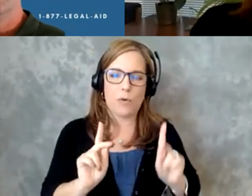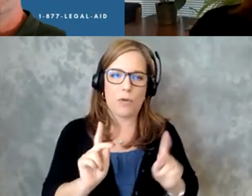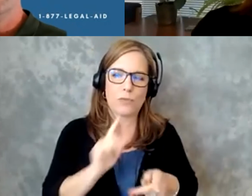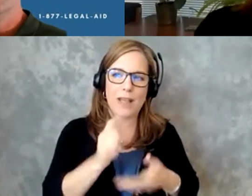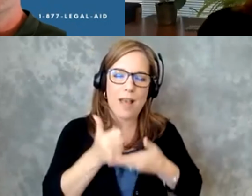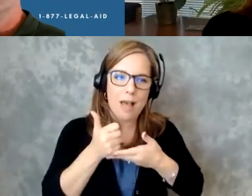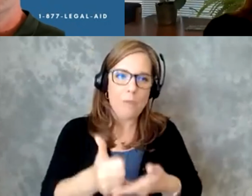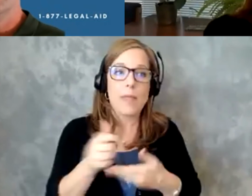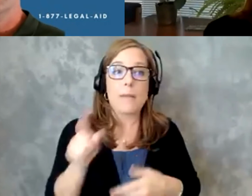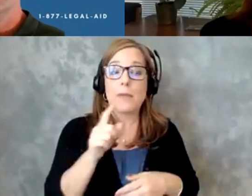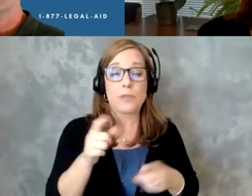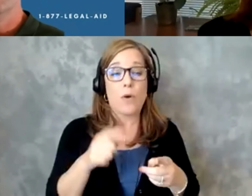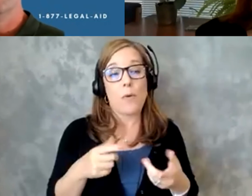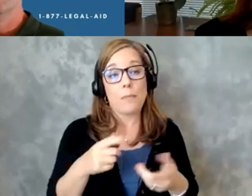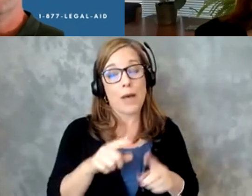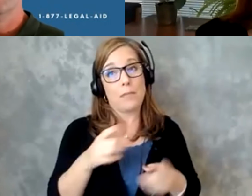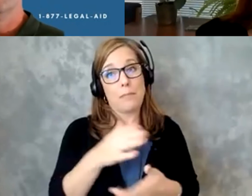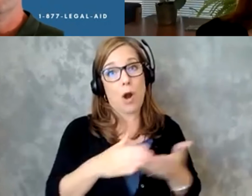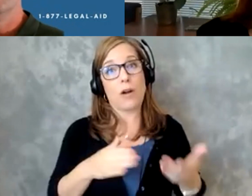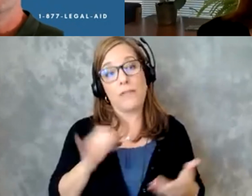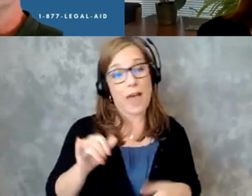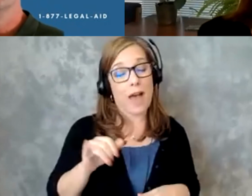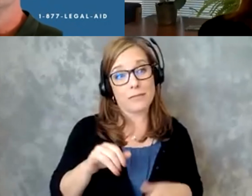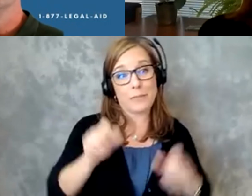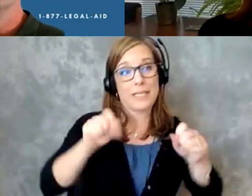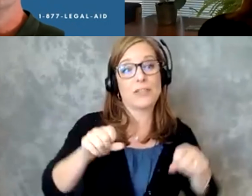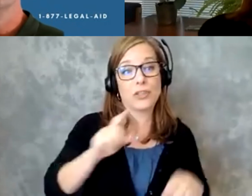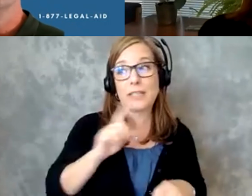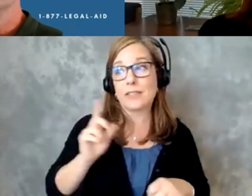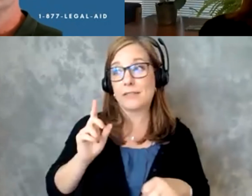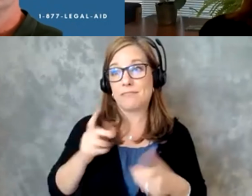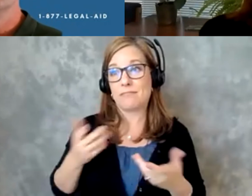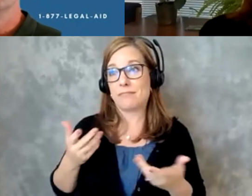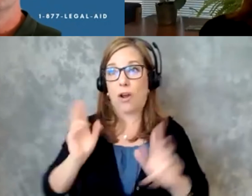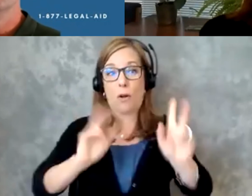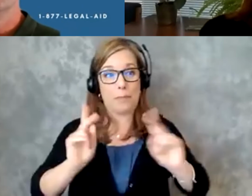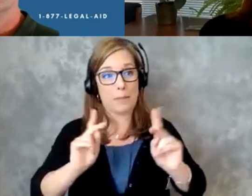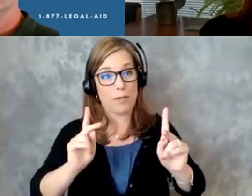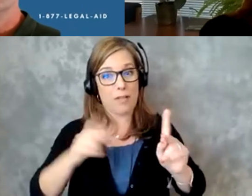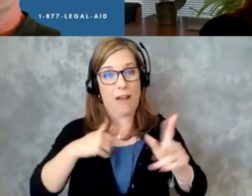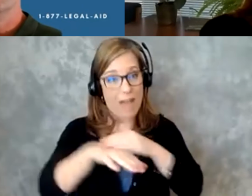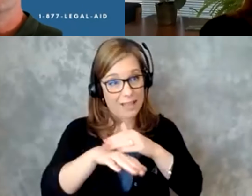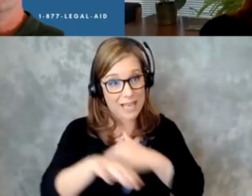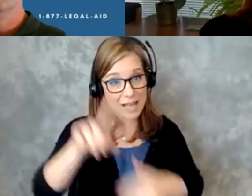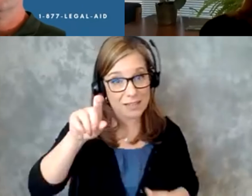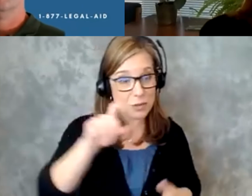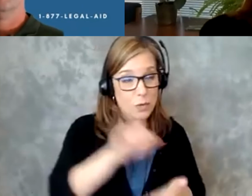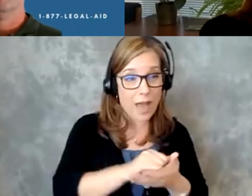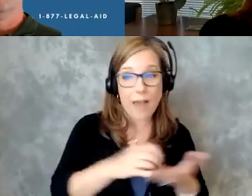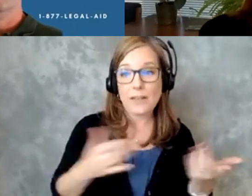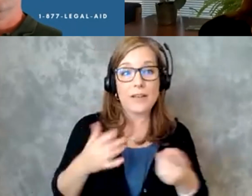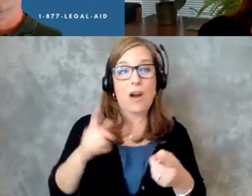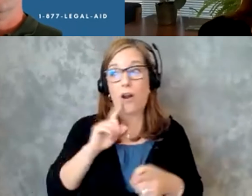really, are they being utilized to their full potential? Are people getting access to these really critical